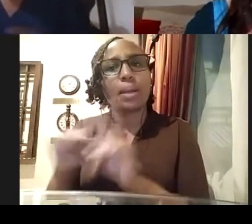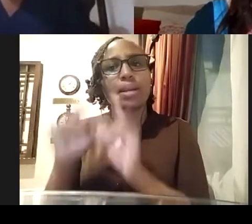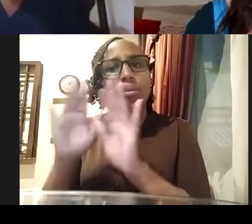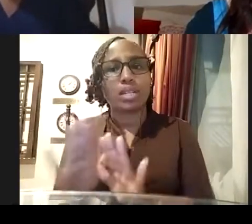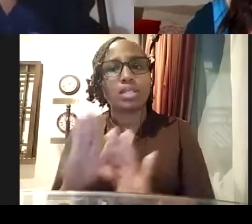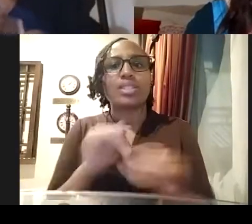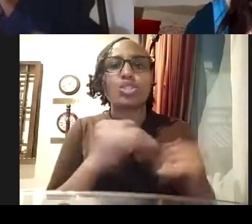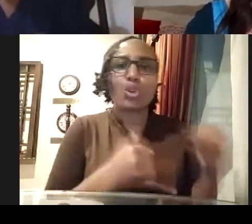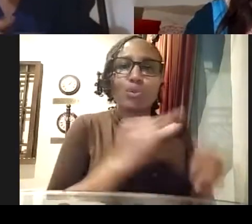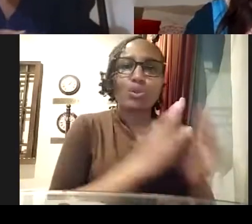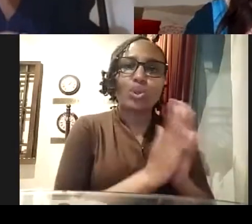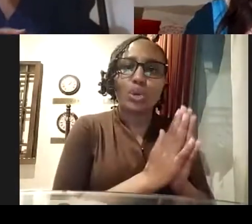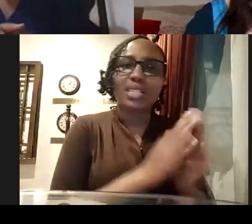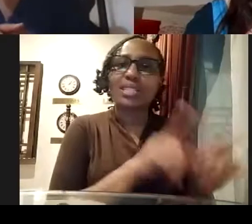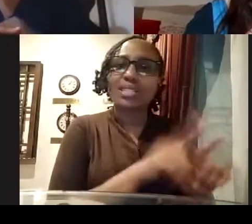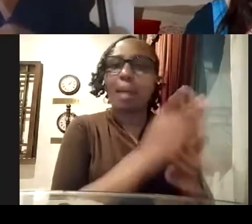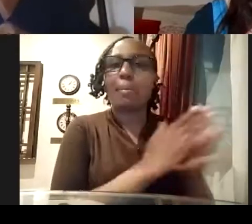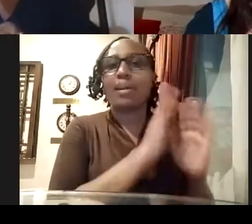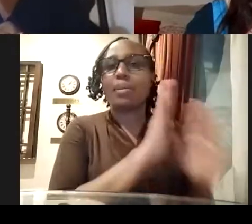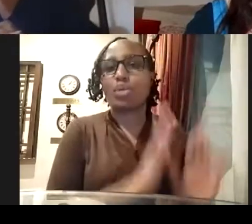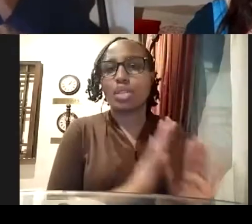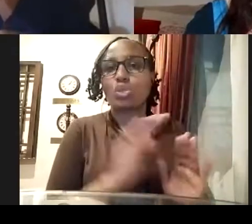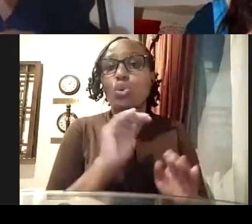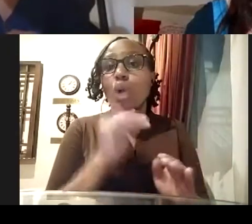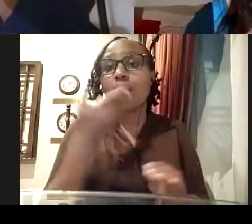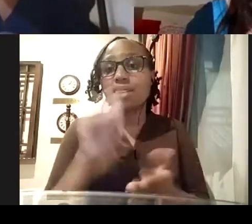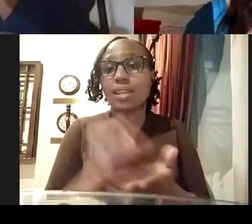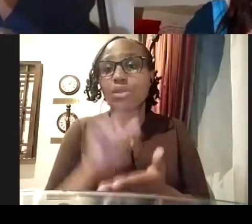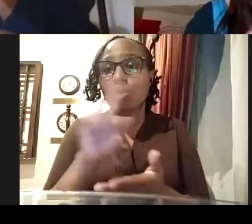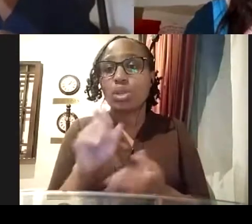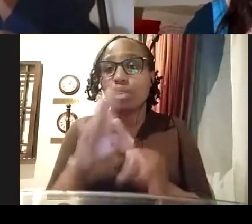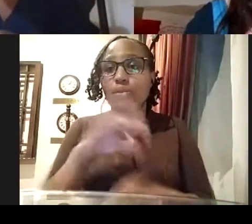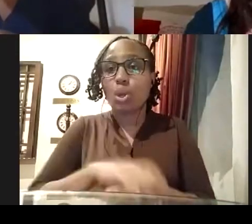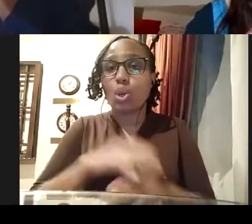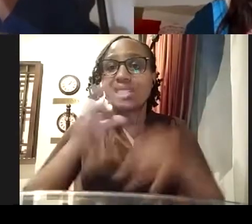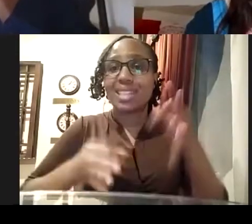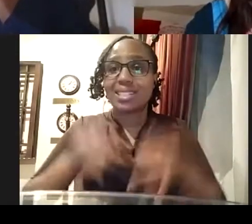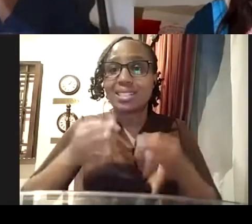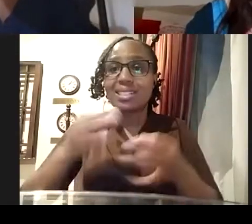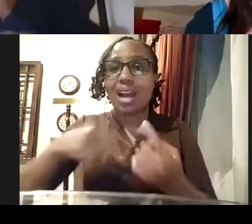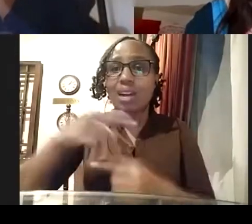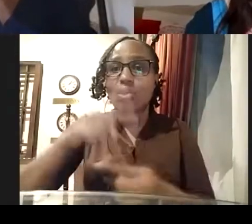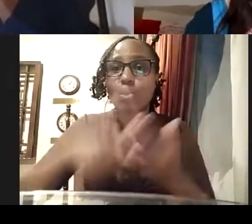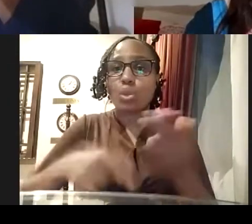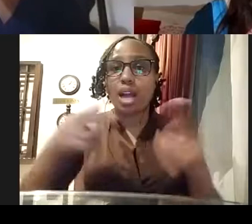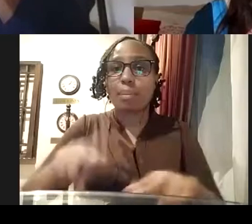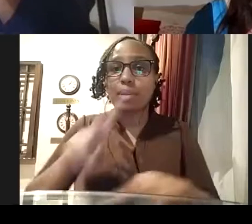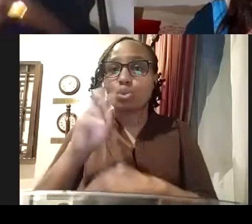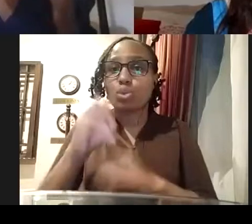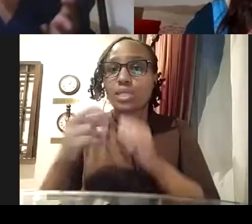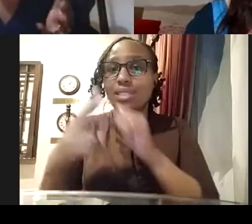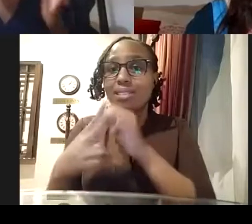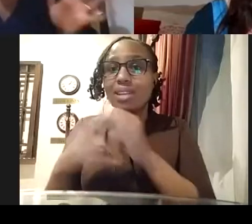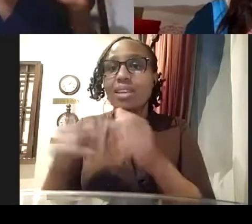important. So to answer that question, maybe if we got some justice around what happened in 07, maybe then I'd want to come back and be